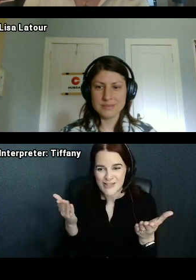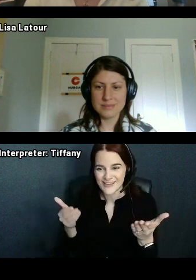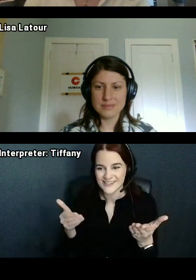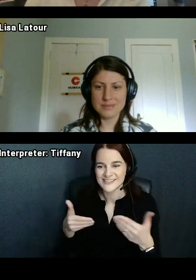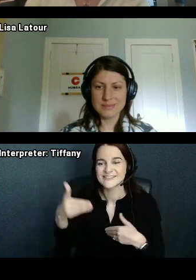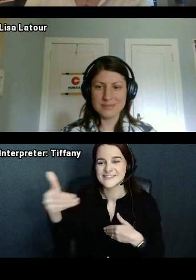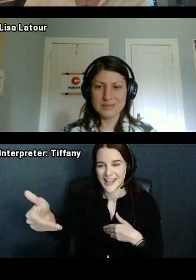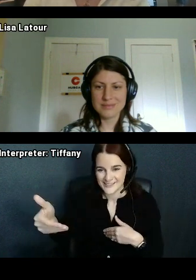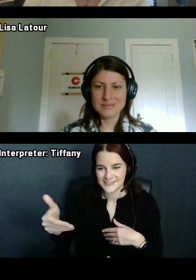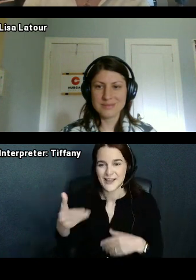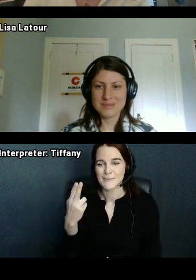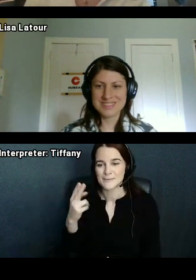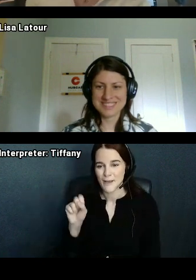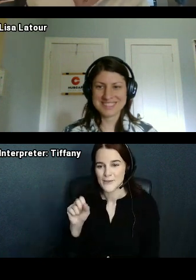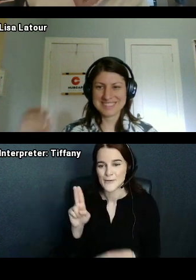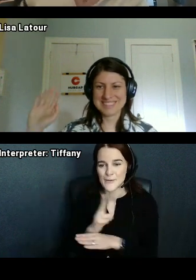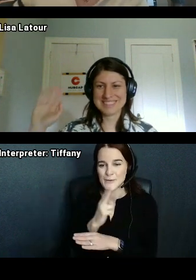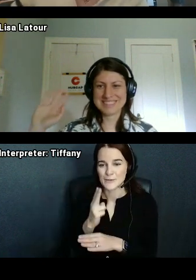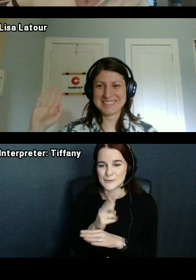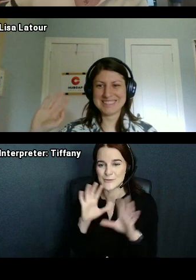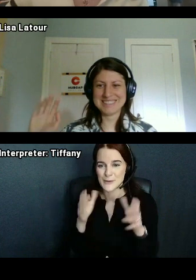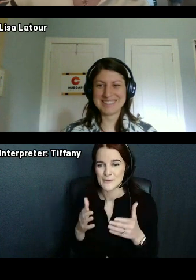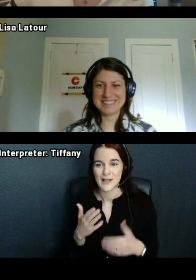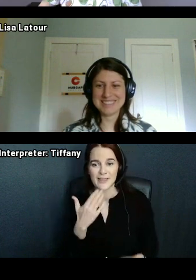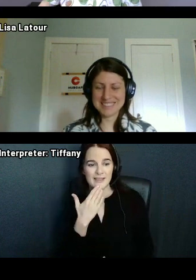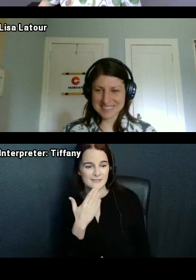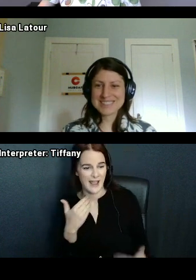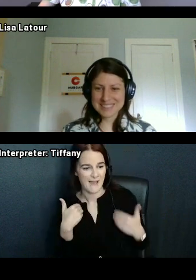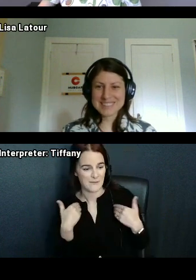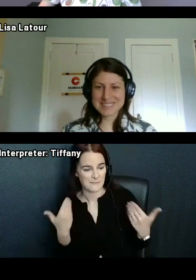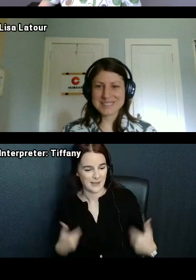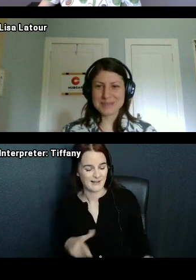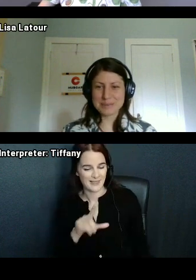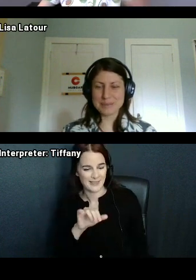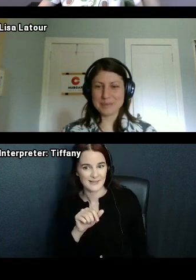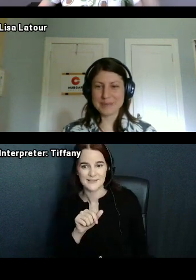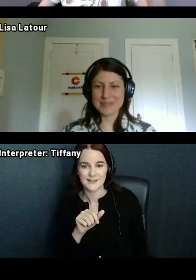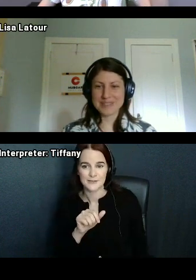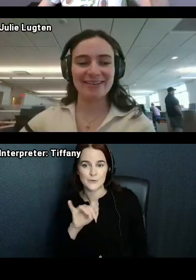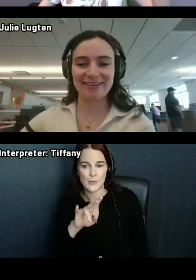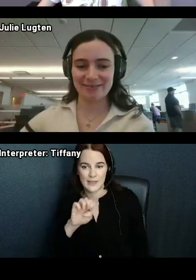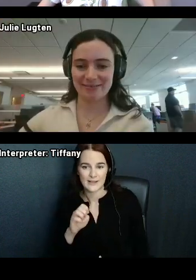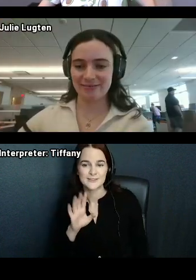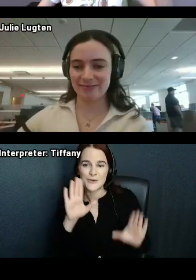the next HubSpot user group. Thanks for having me. This was great. Right on.